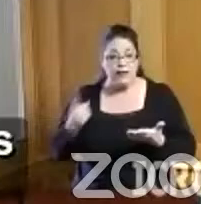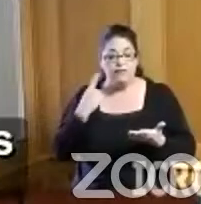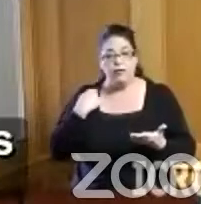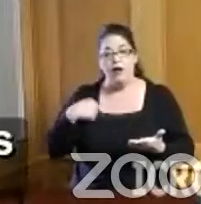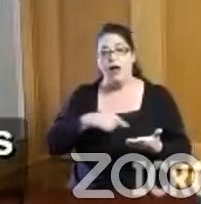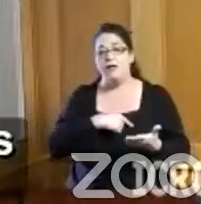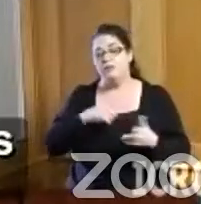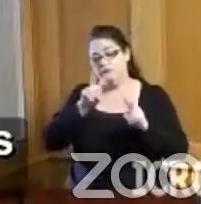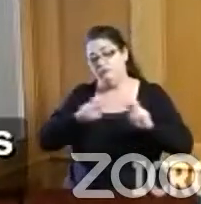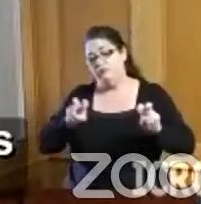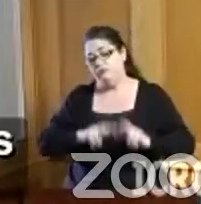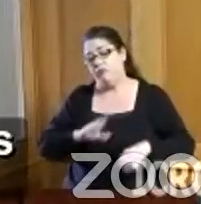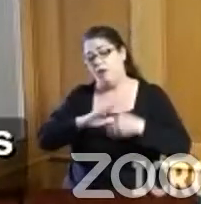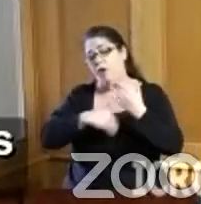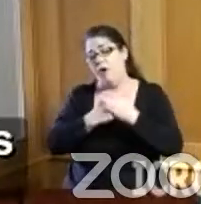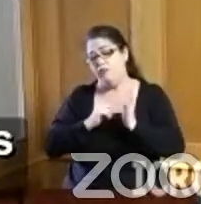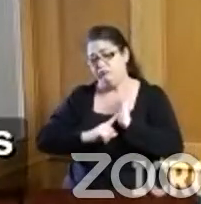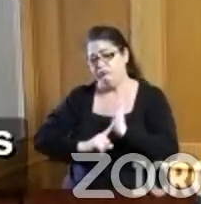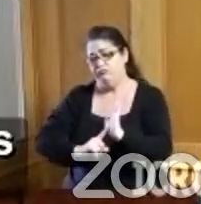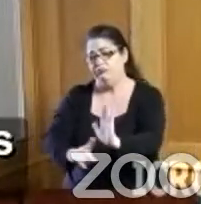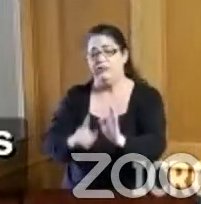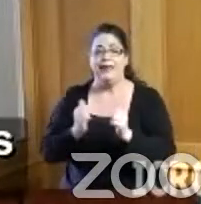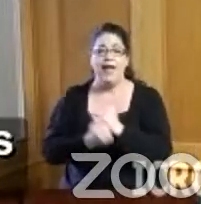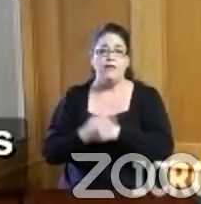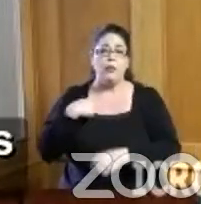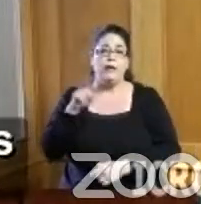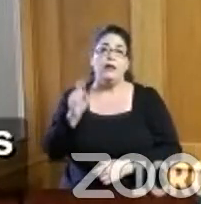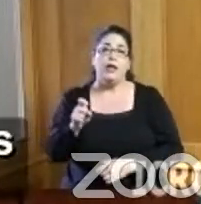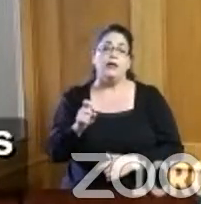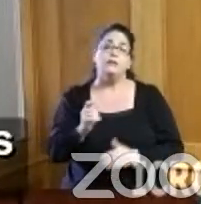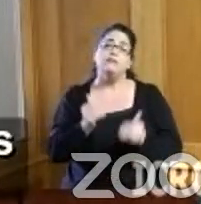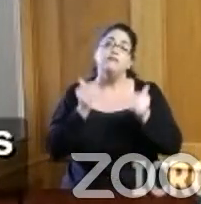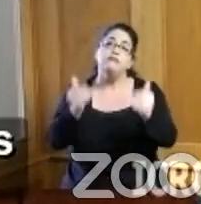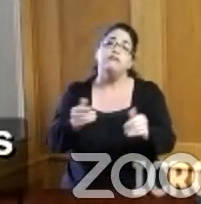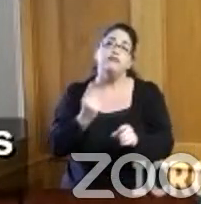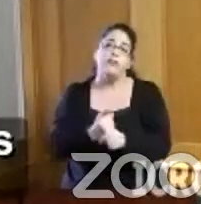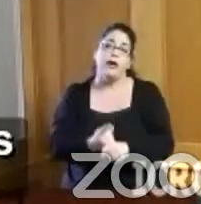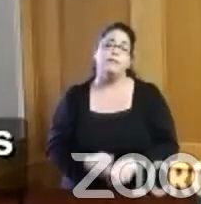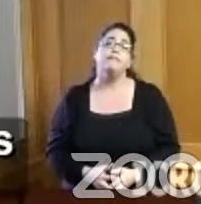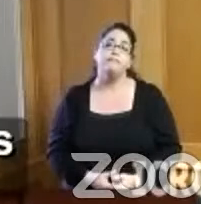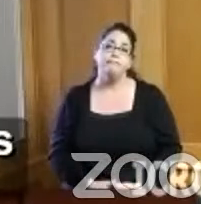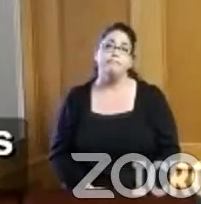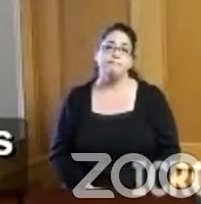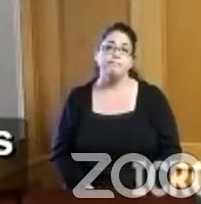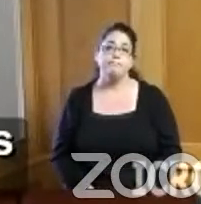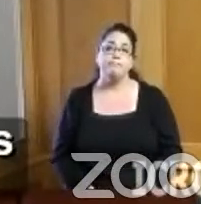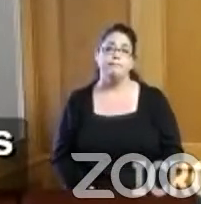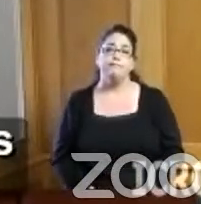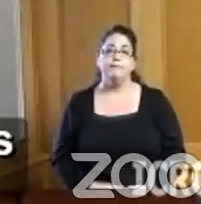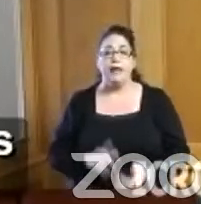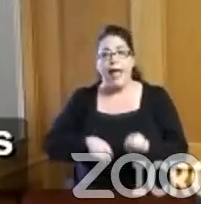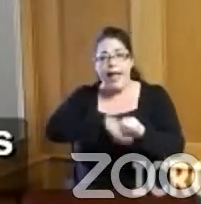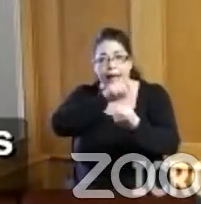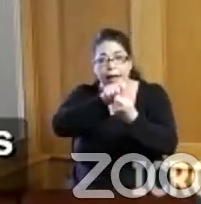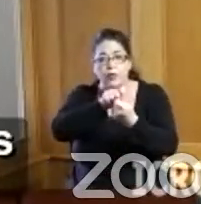get through all of the investigations we need to do and make sure that we're doing everything we can to make sure we're, you know,